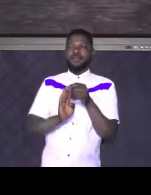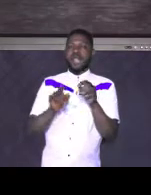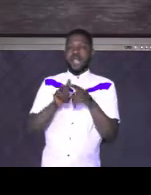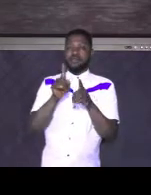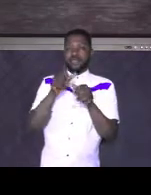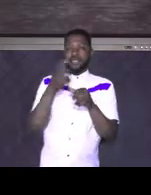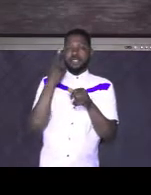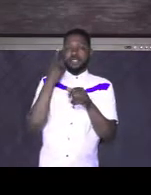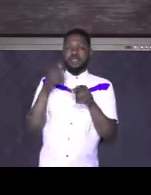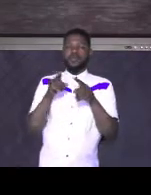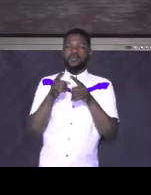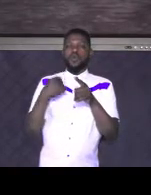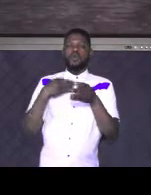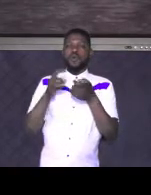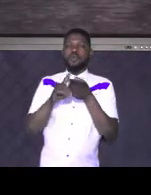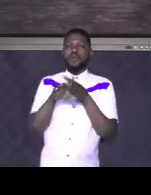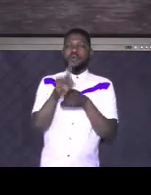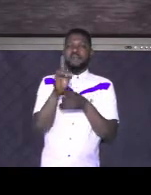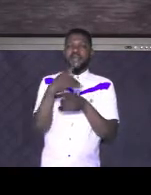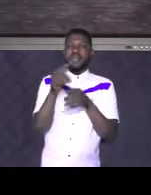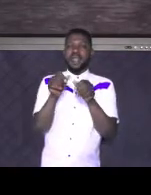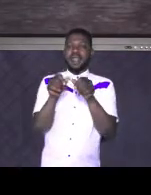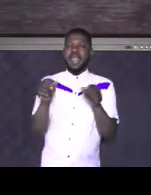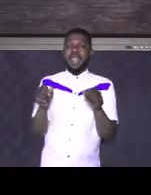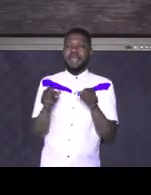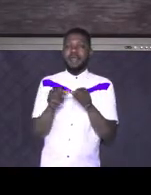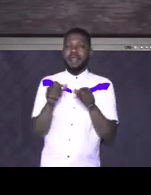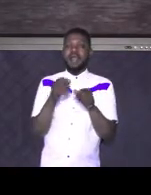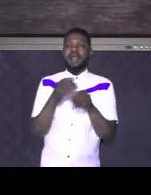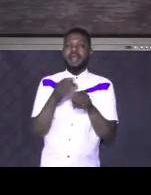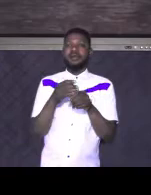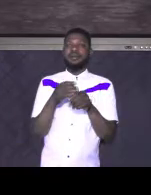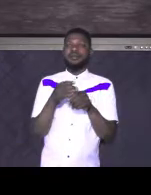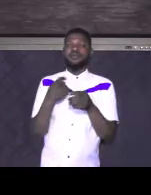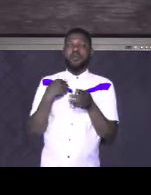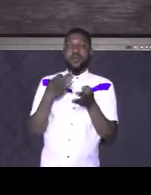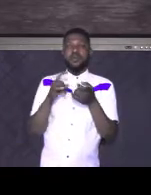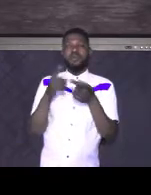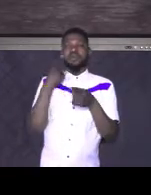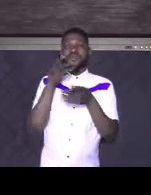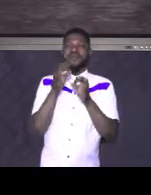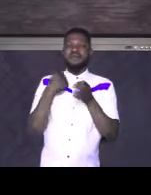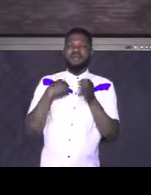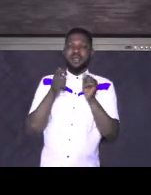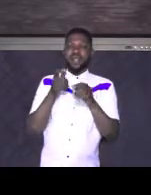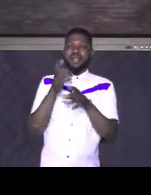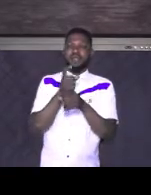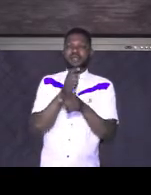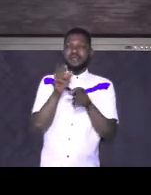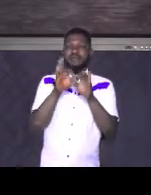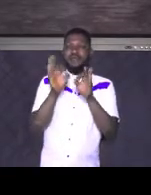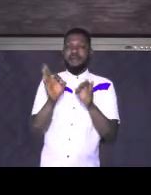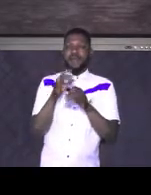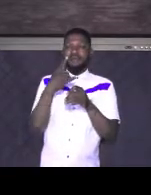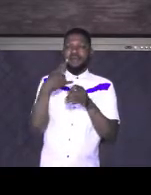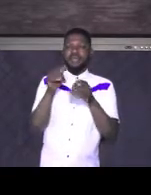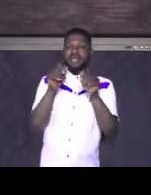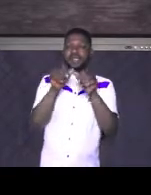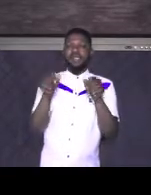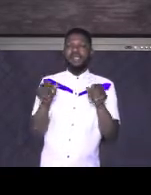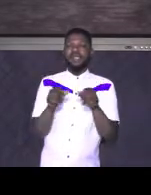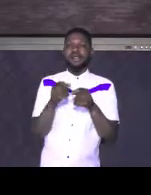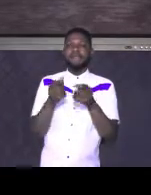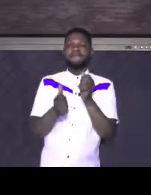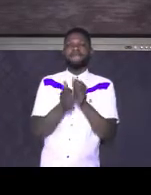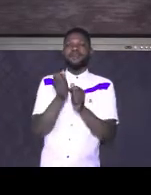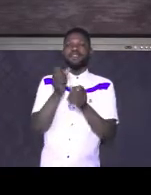B, as you can see. So we want to find the area, and so we want to see whether we can get a formula for the area.